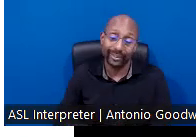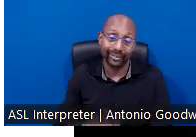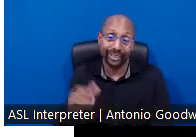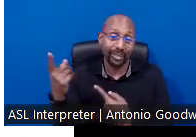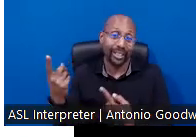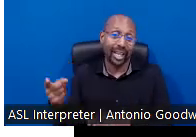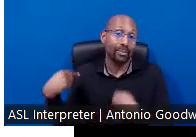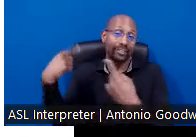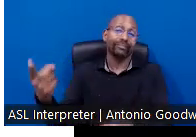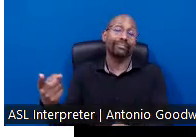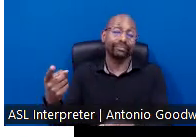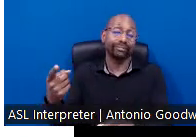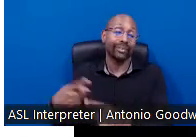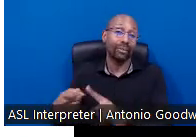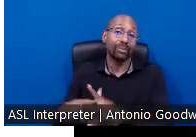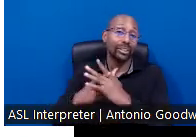COVID tests.